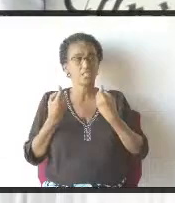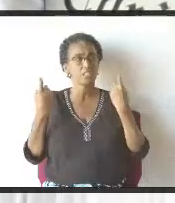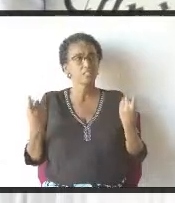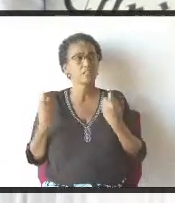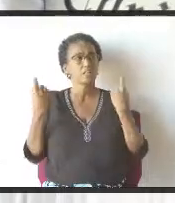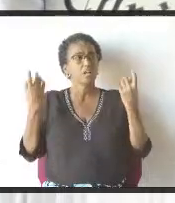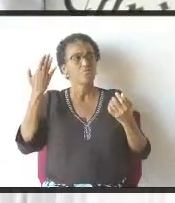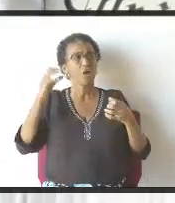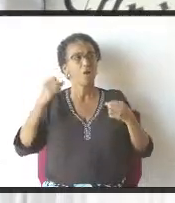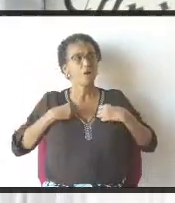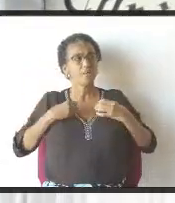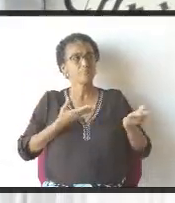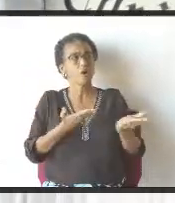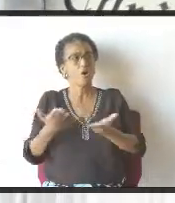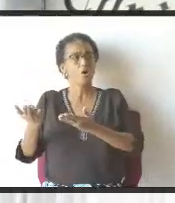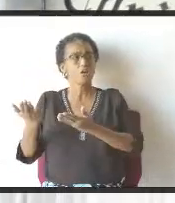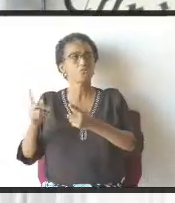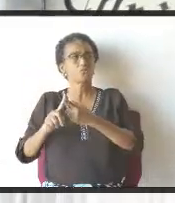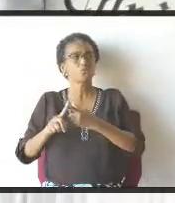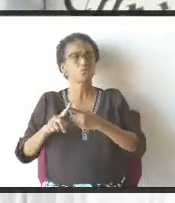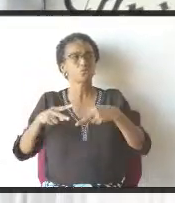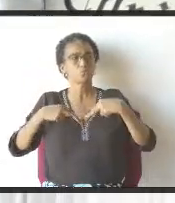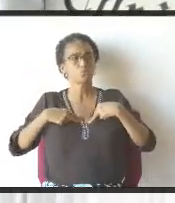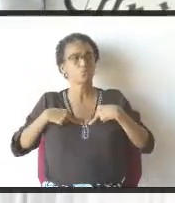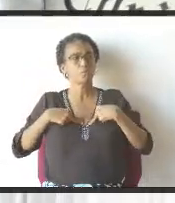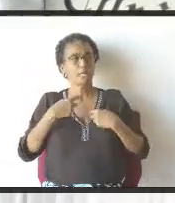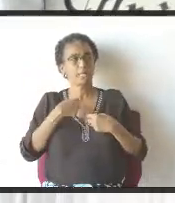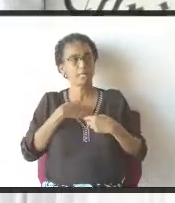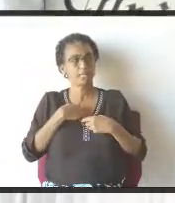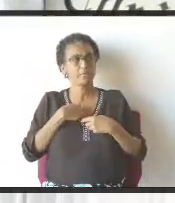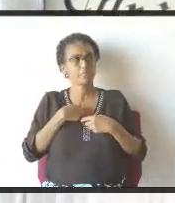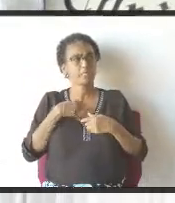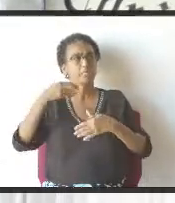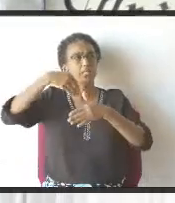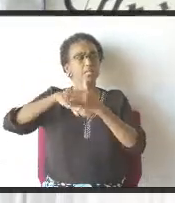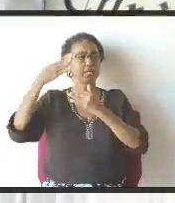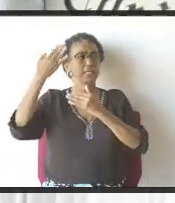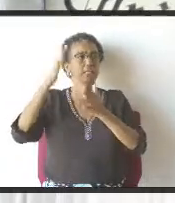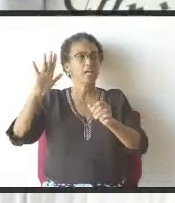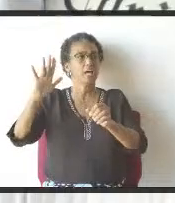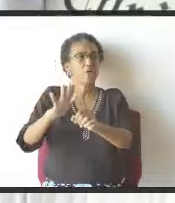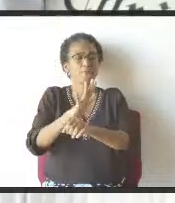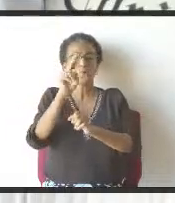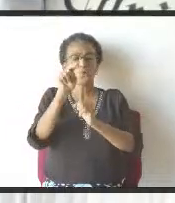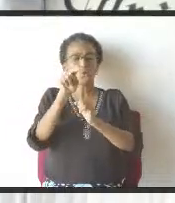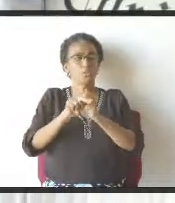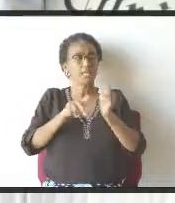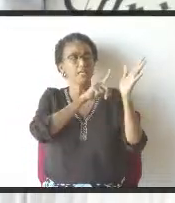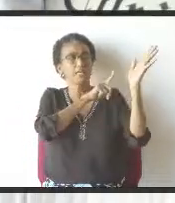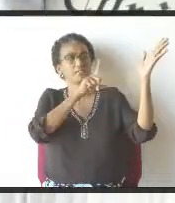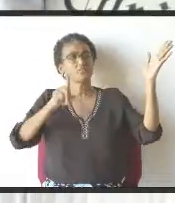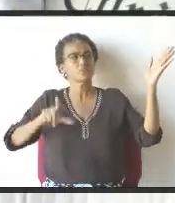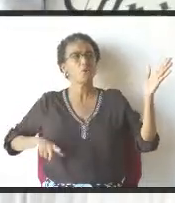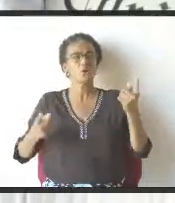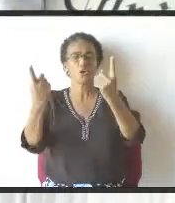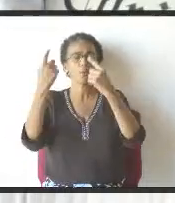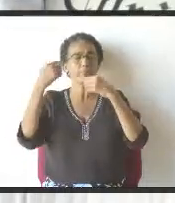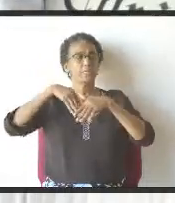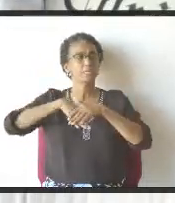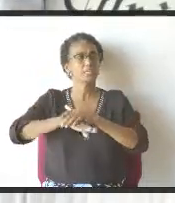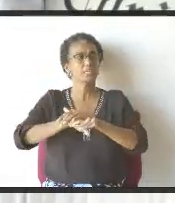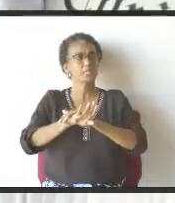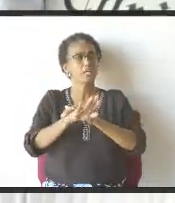sin. Thou hast bought us to possess me. In thy fullness, Lord, come